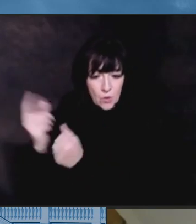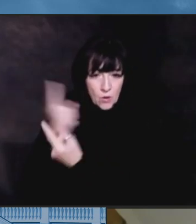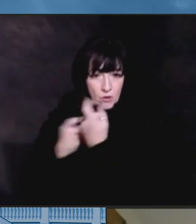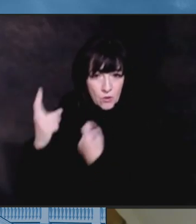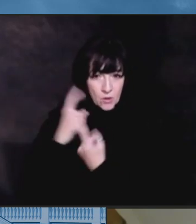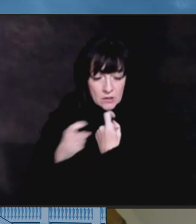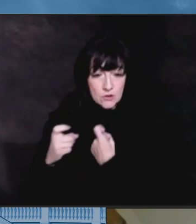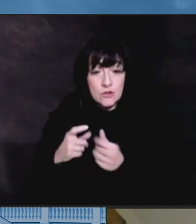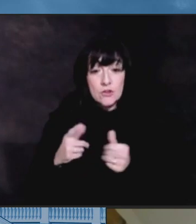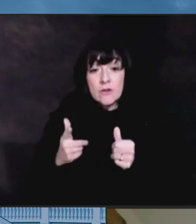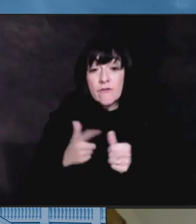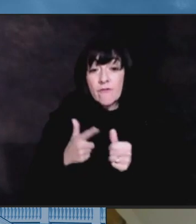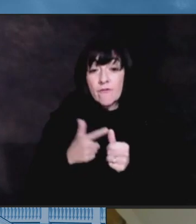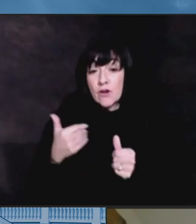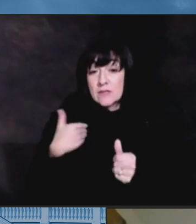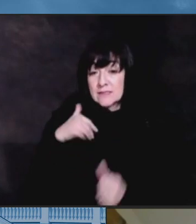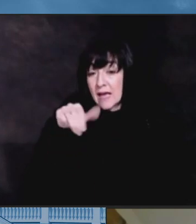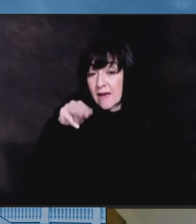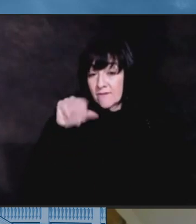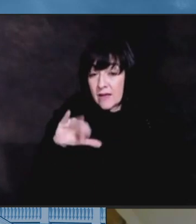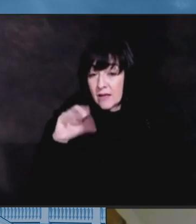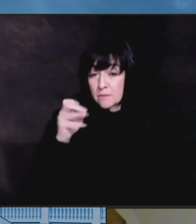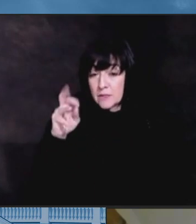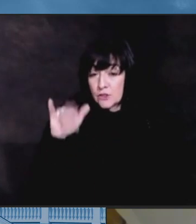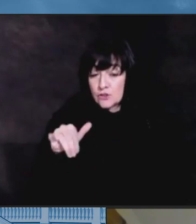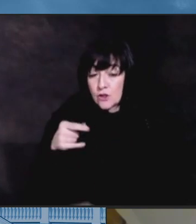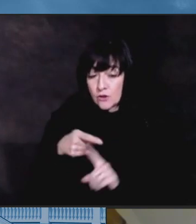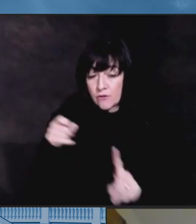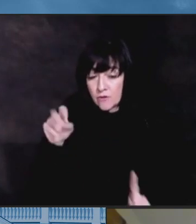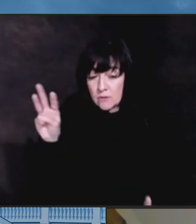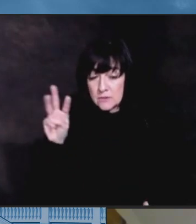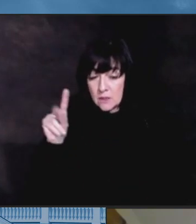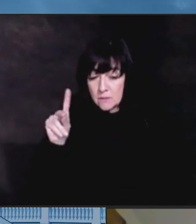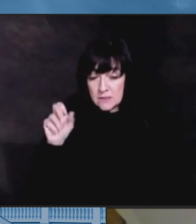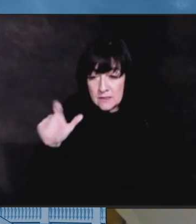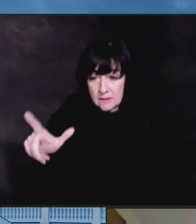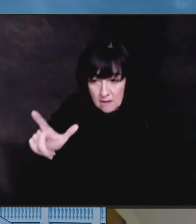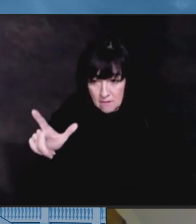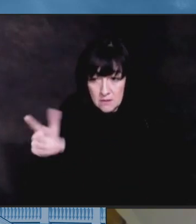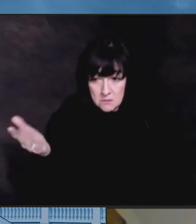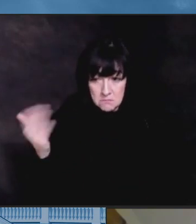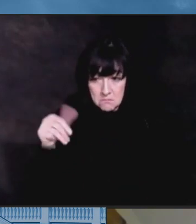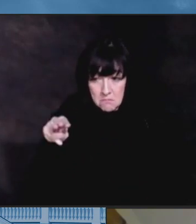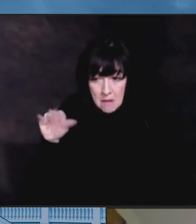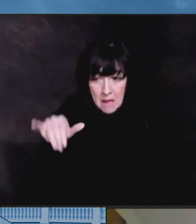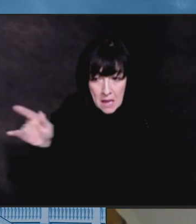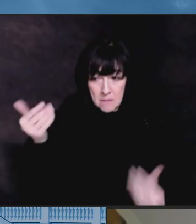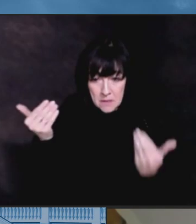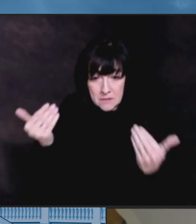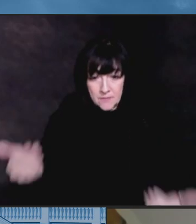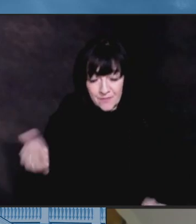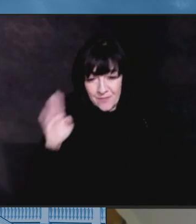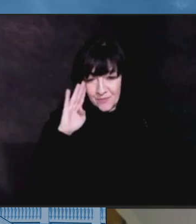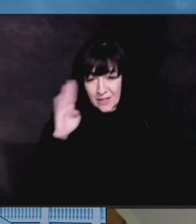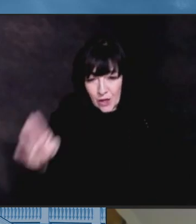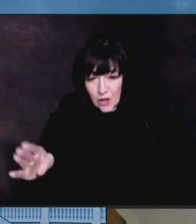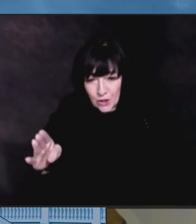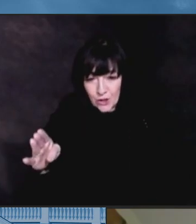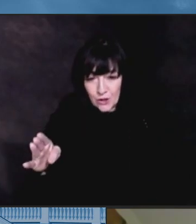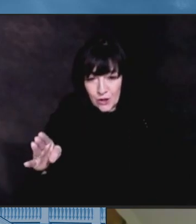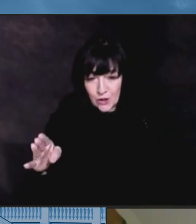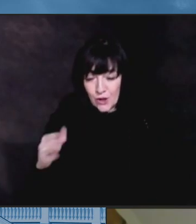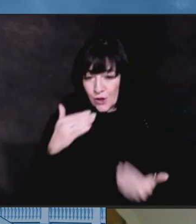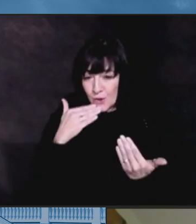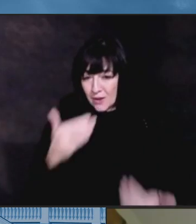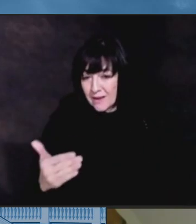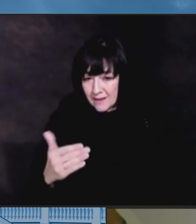first we have Amy Cherry from WDEL. Amy, you can unmute. Hi, Governor. Thanks so much for taking the time